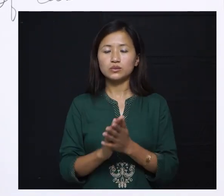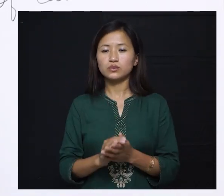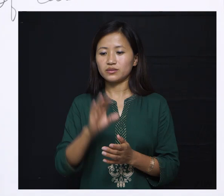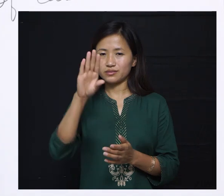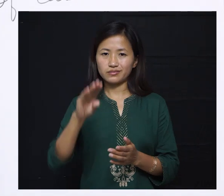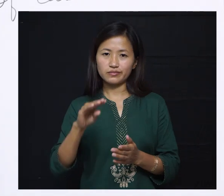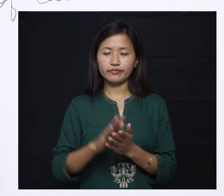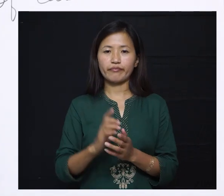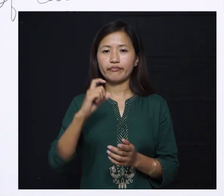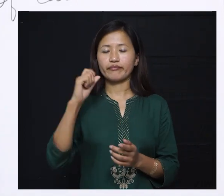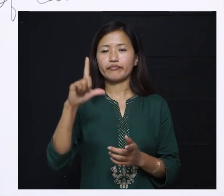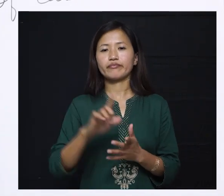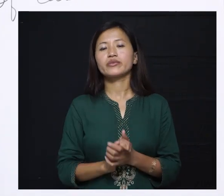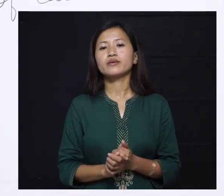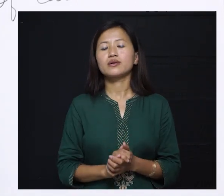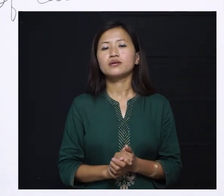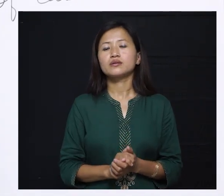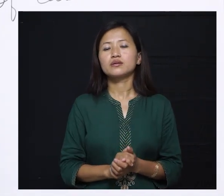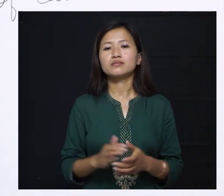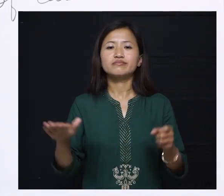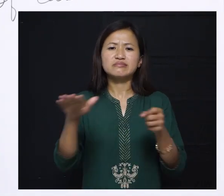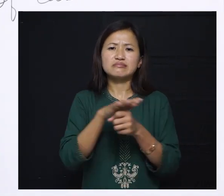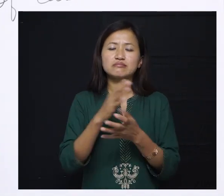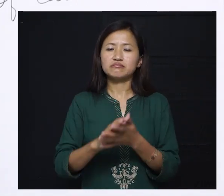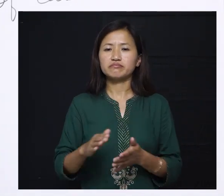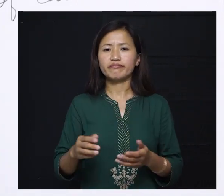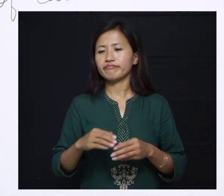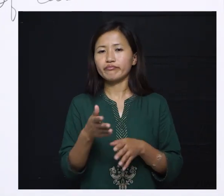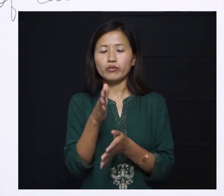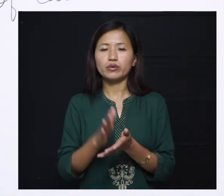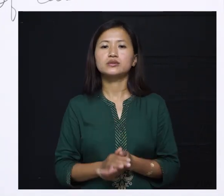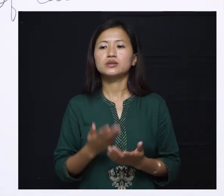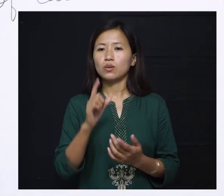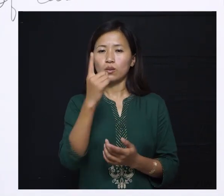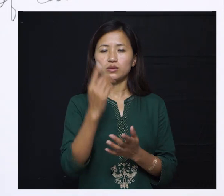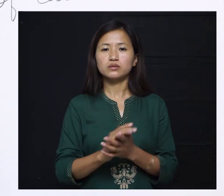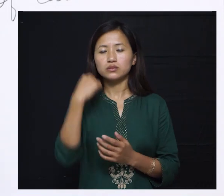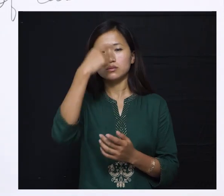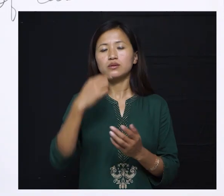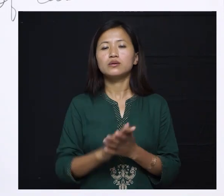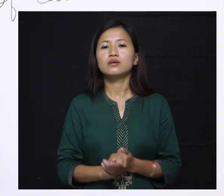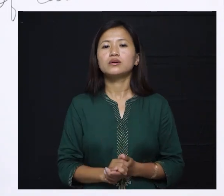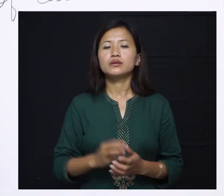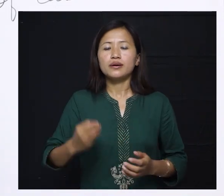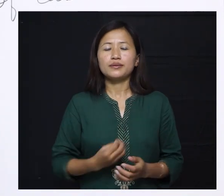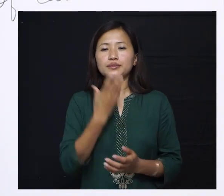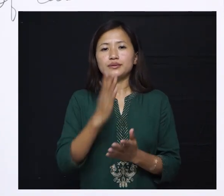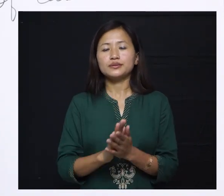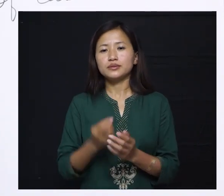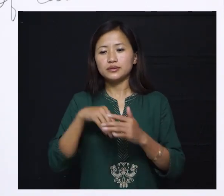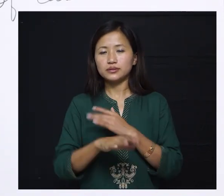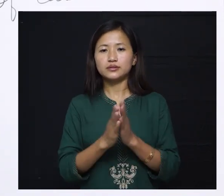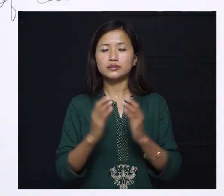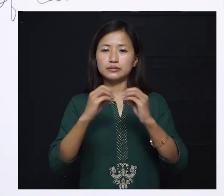class, they did not have enough privileges like the ones who were enjoying under the